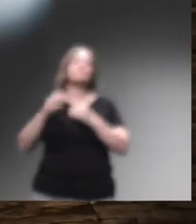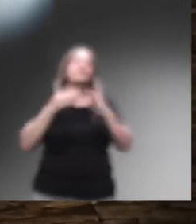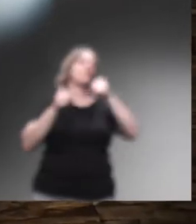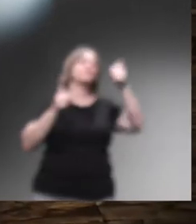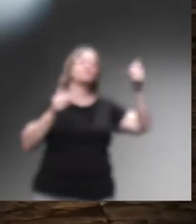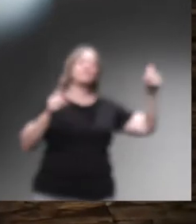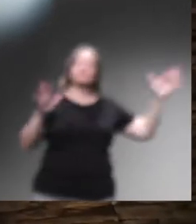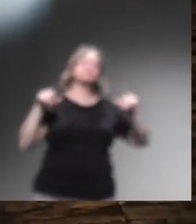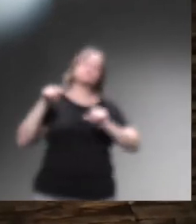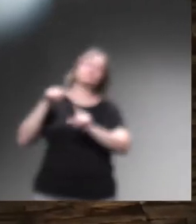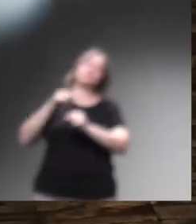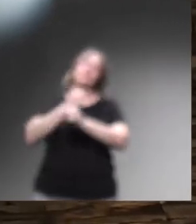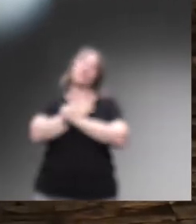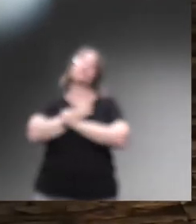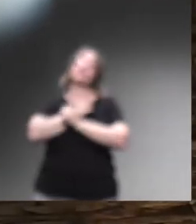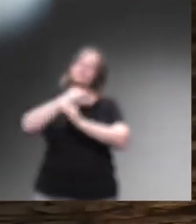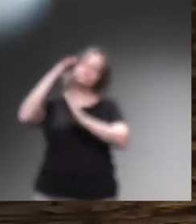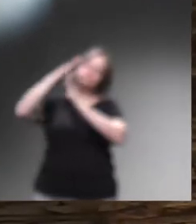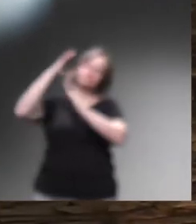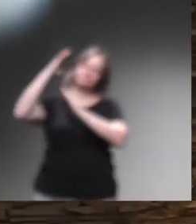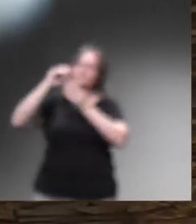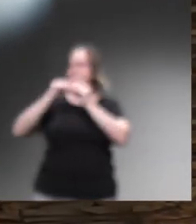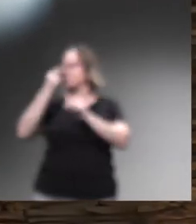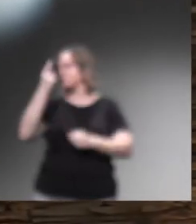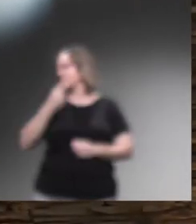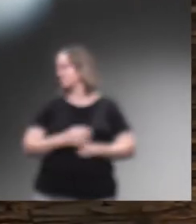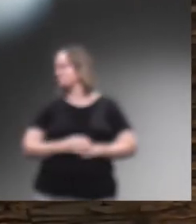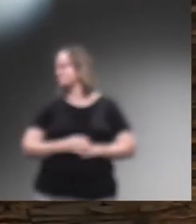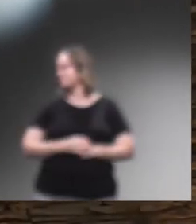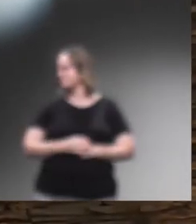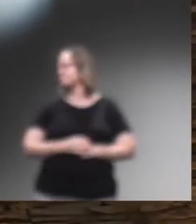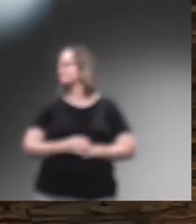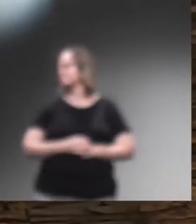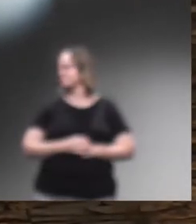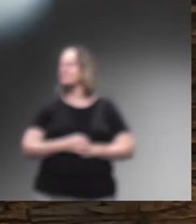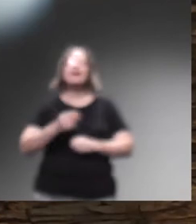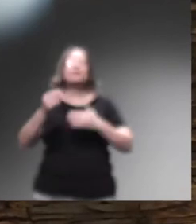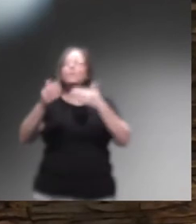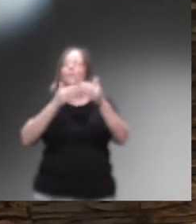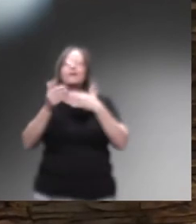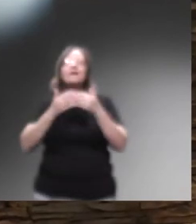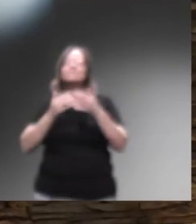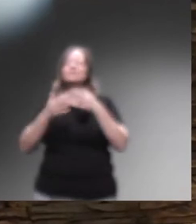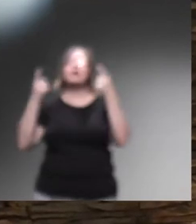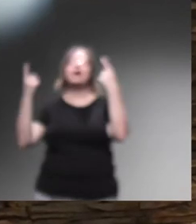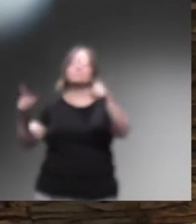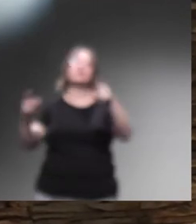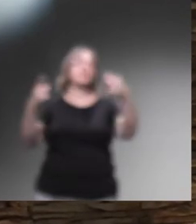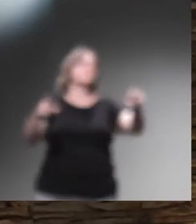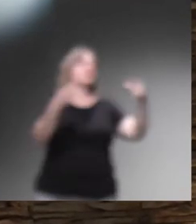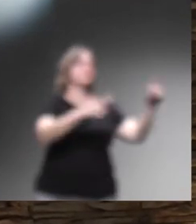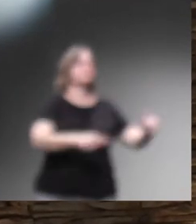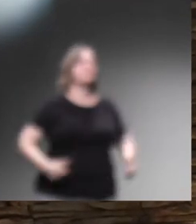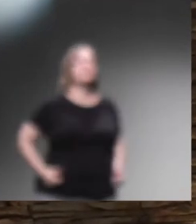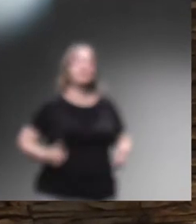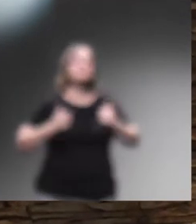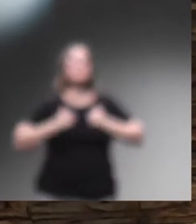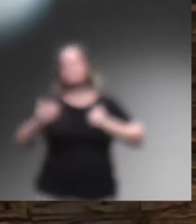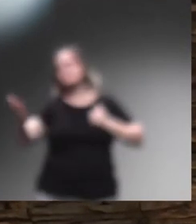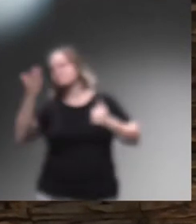when we allow ourselves, no matter what the outer circumstances may be, it doesn't